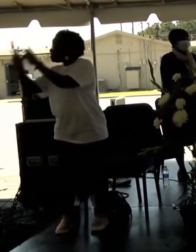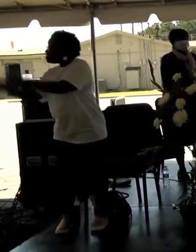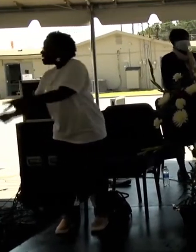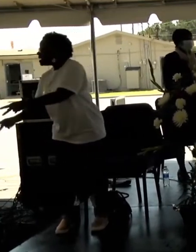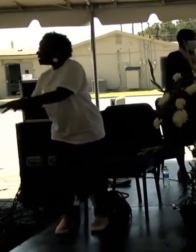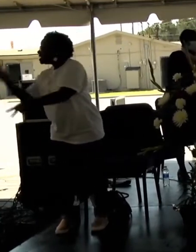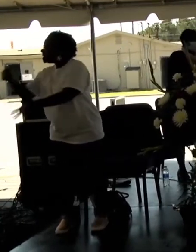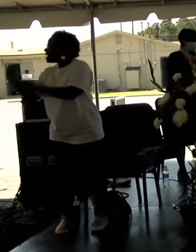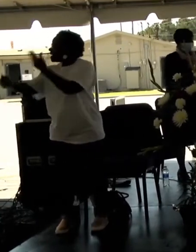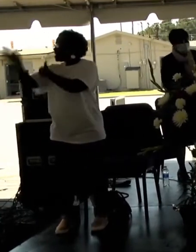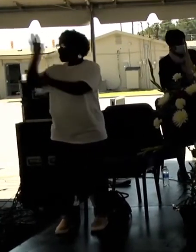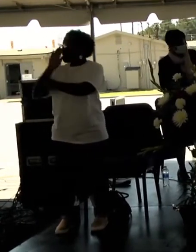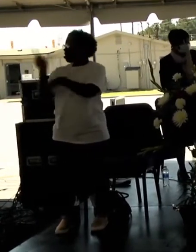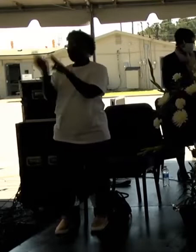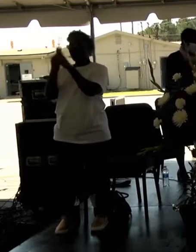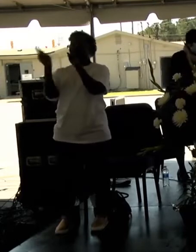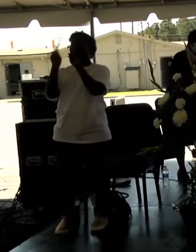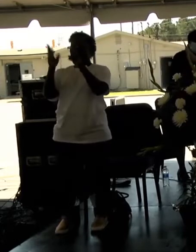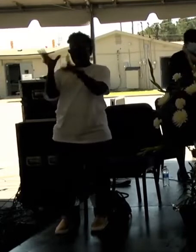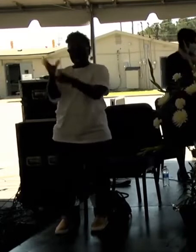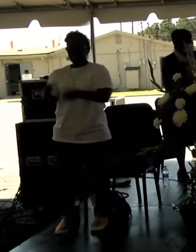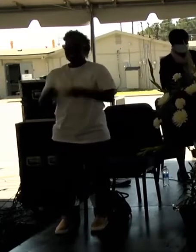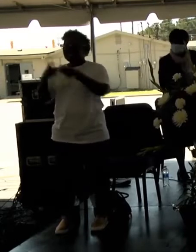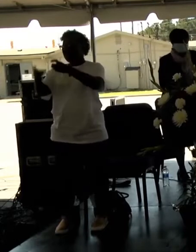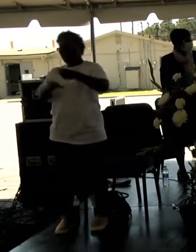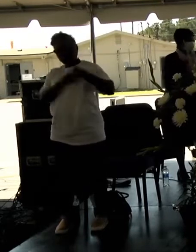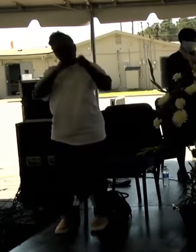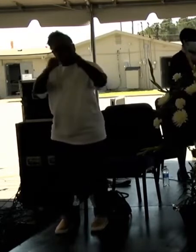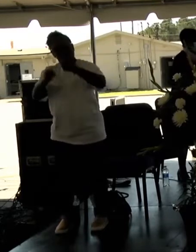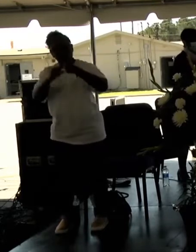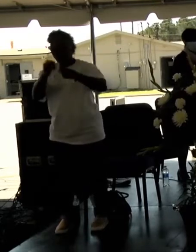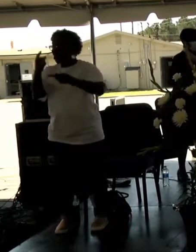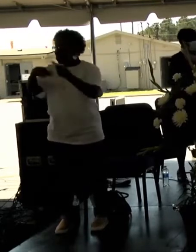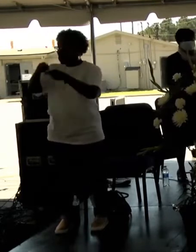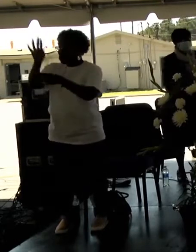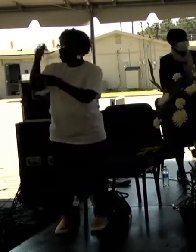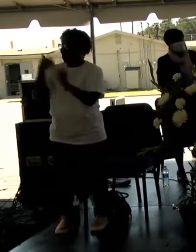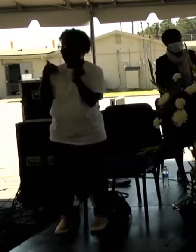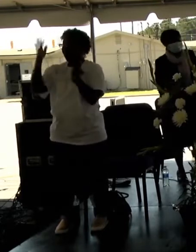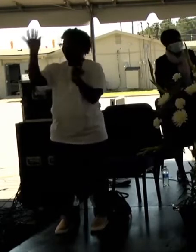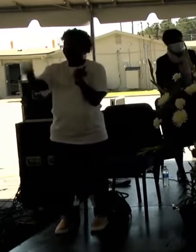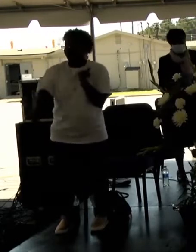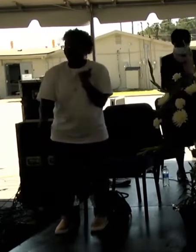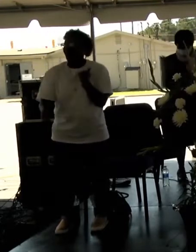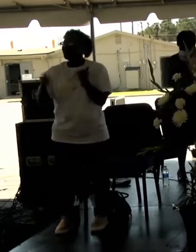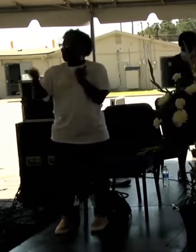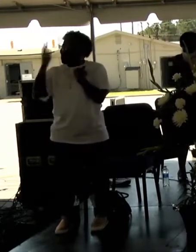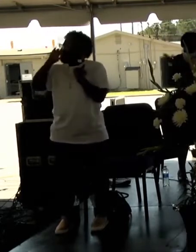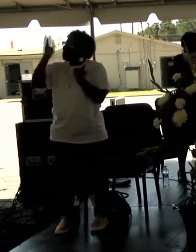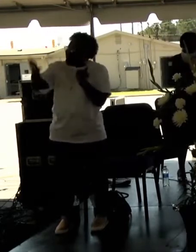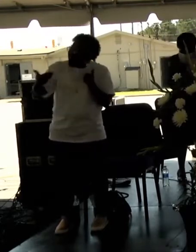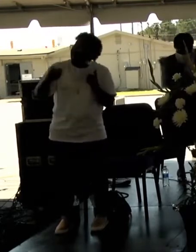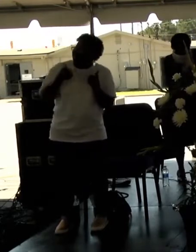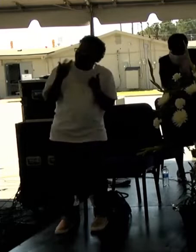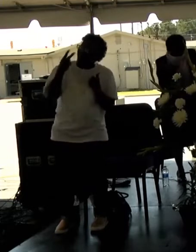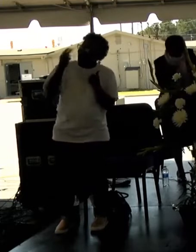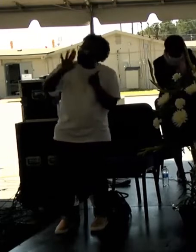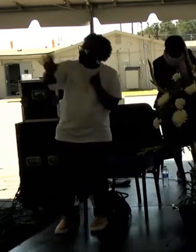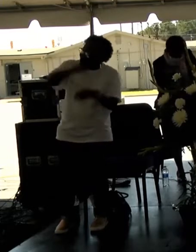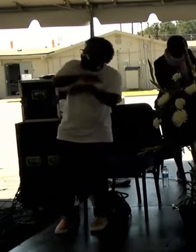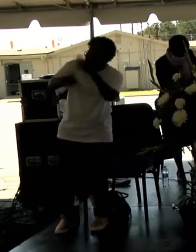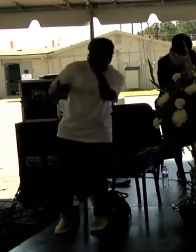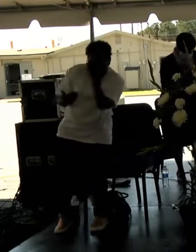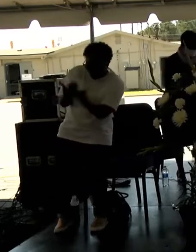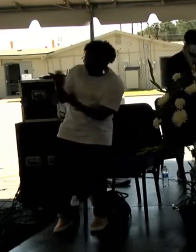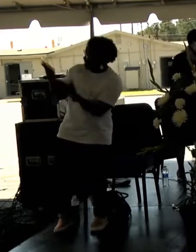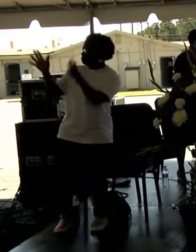morning that God is about to give you power from on high. And when he gives you this power from on high, you're going to be able to look at your hands and they